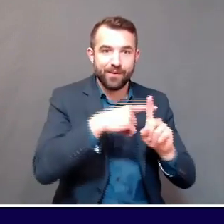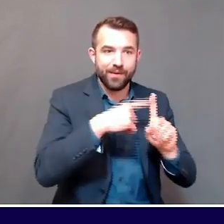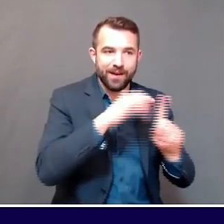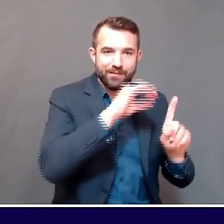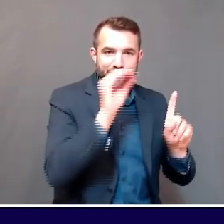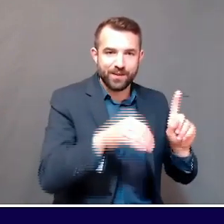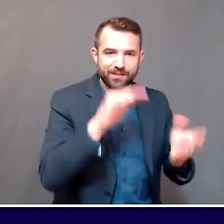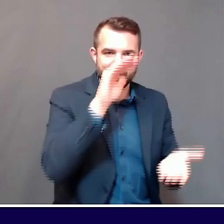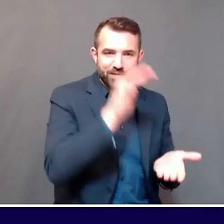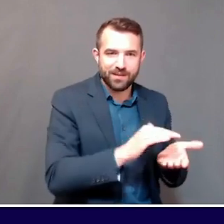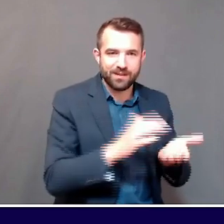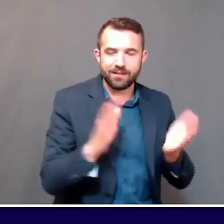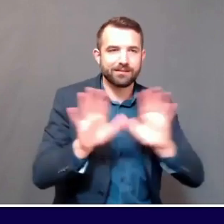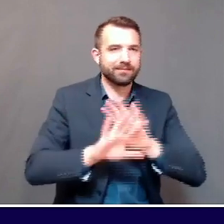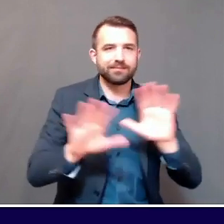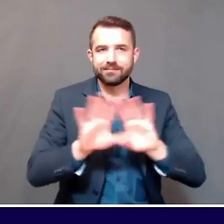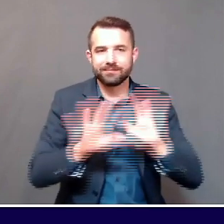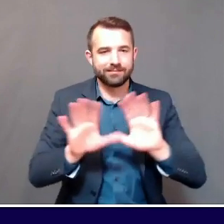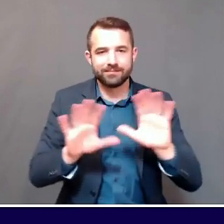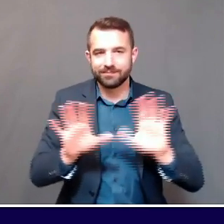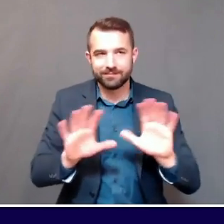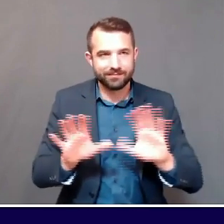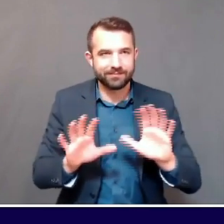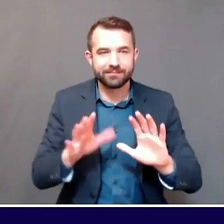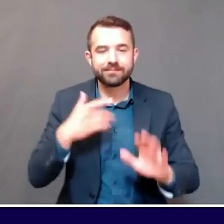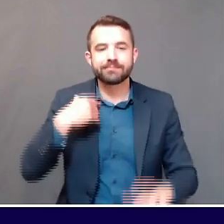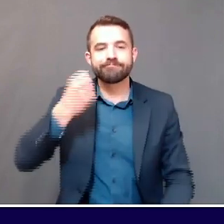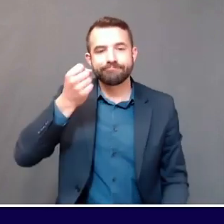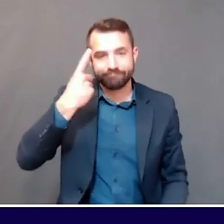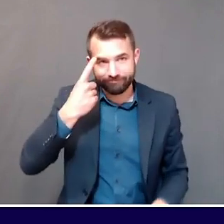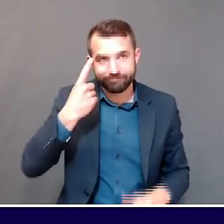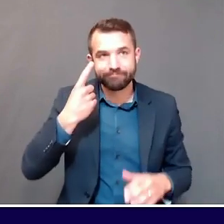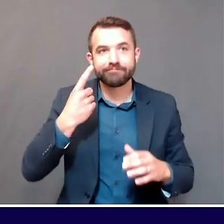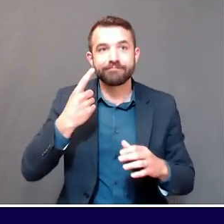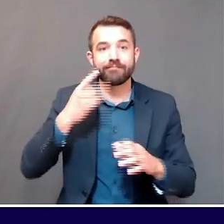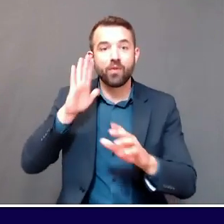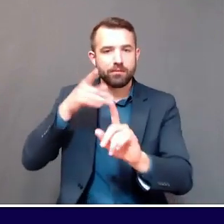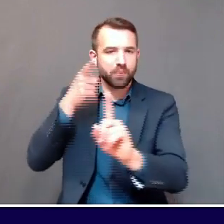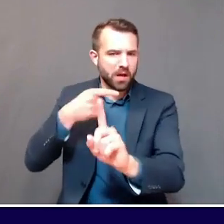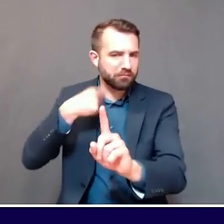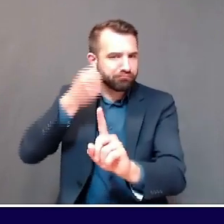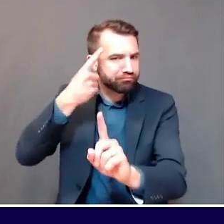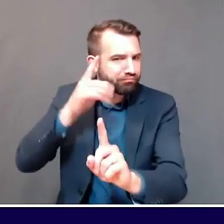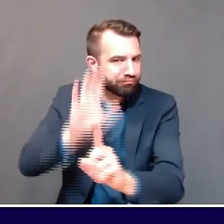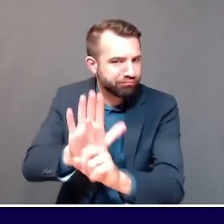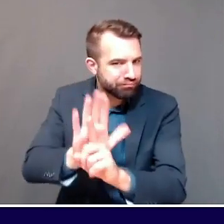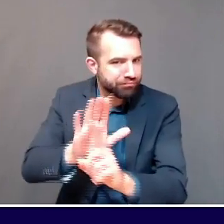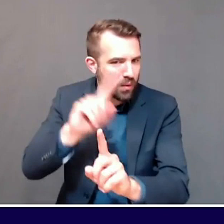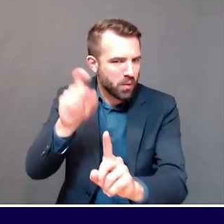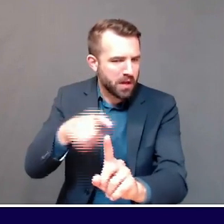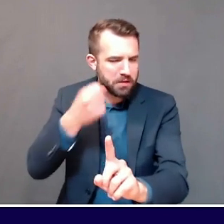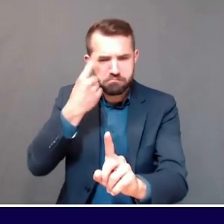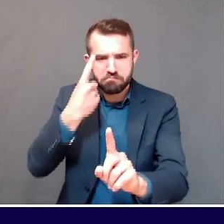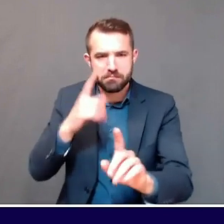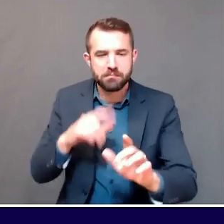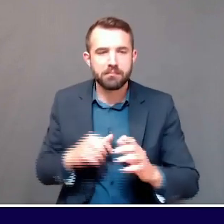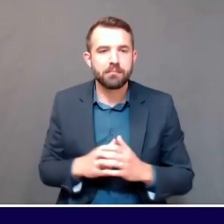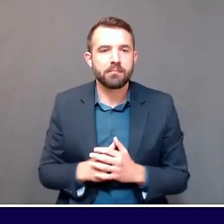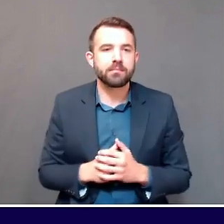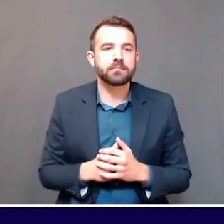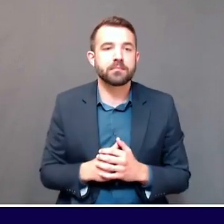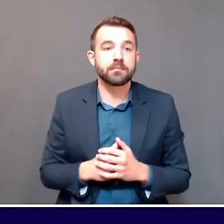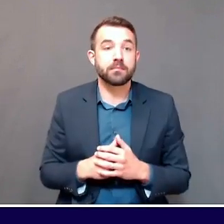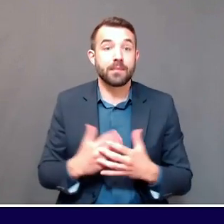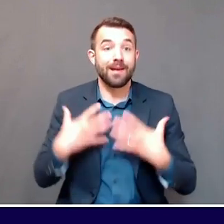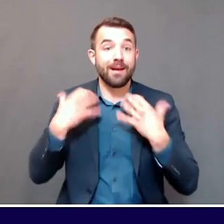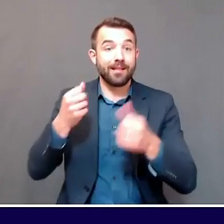down. But I hear where your question is coming from, and the percentage of healthcare workers across